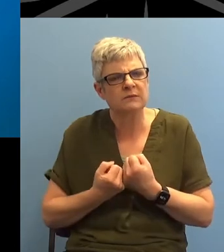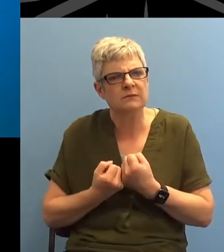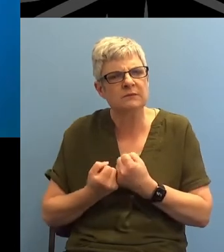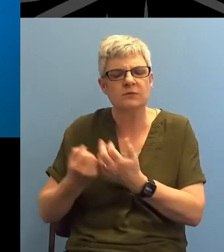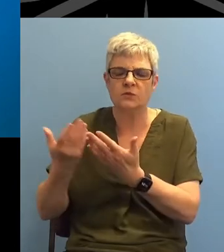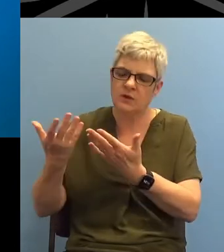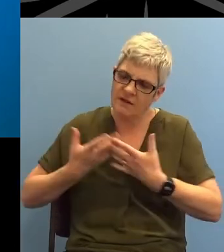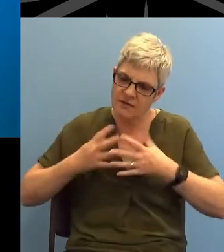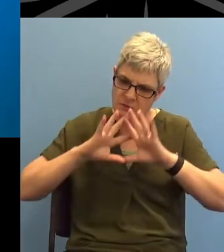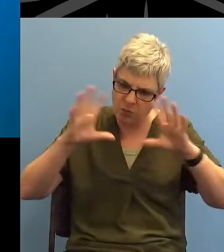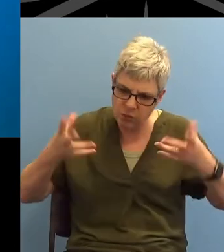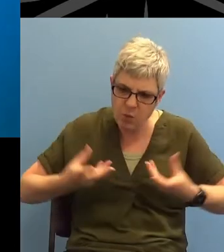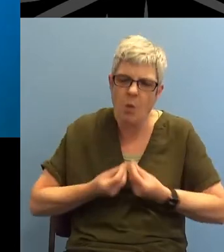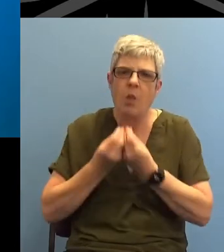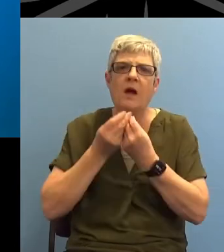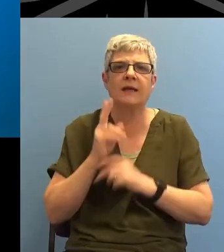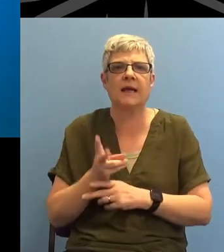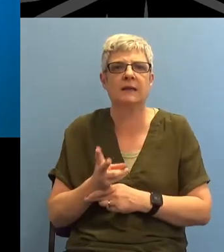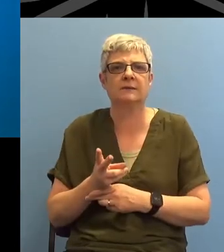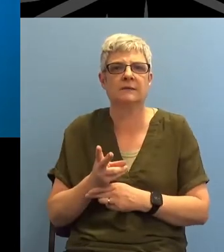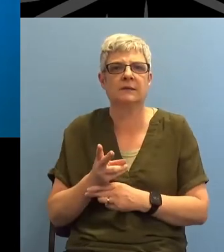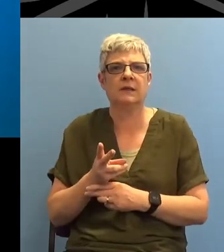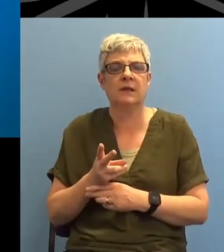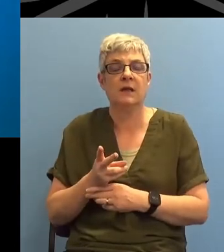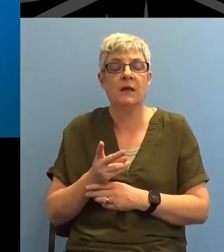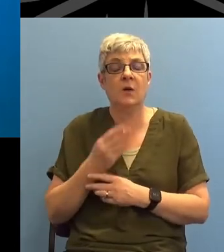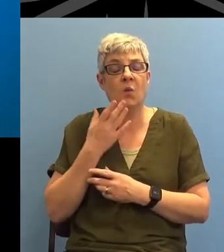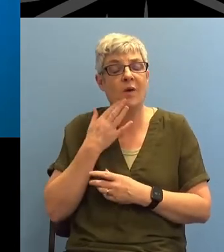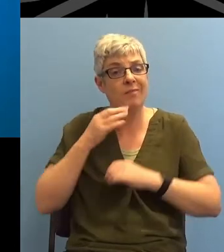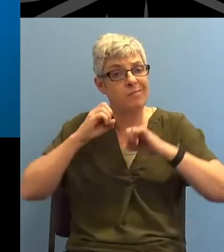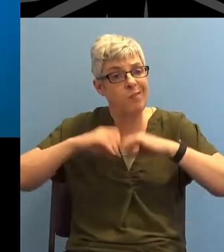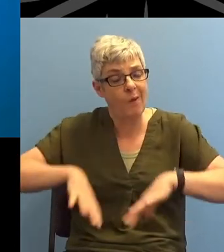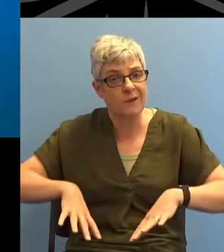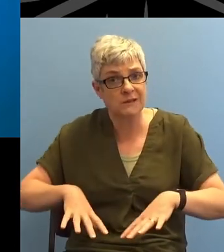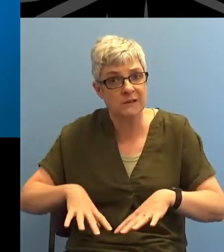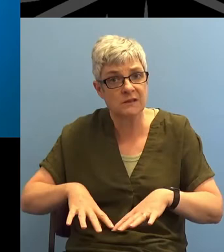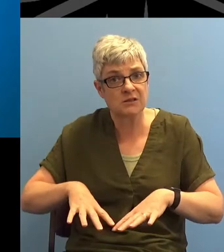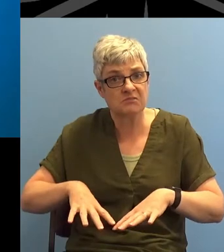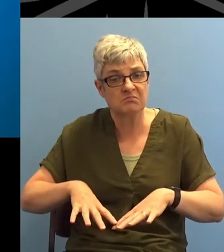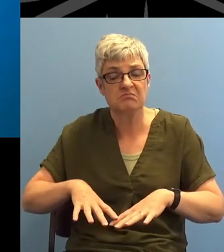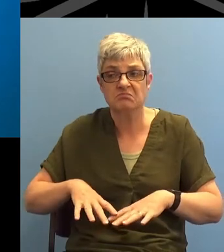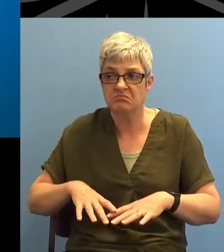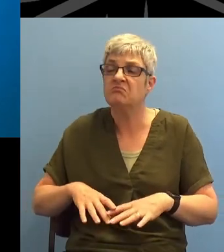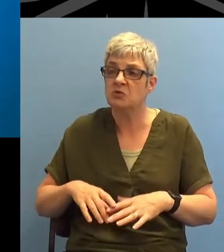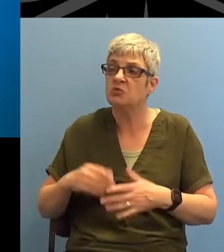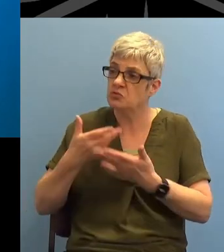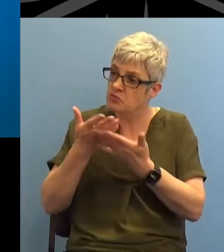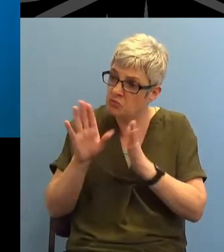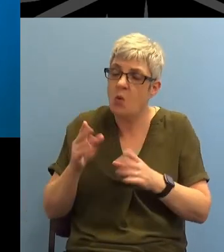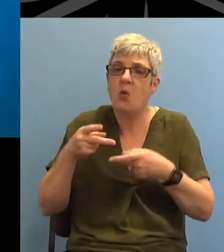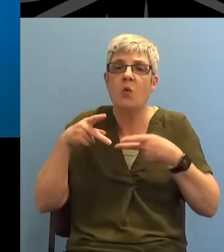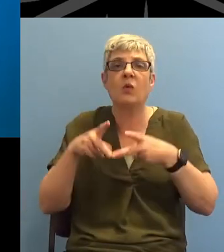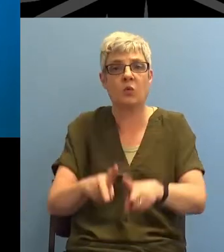offer us wholeness. When we feel lost, you point the way home.